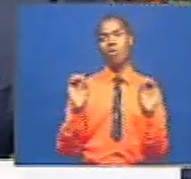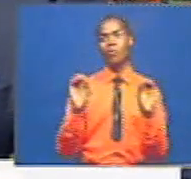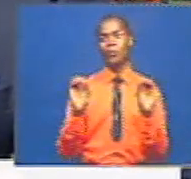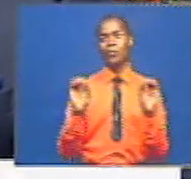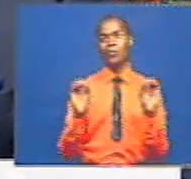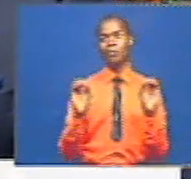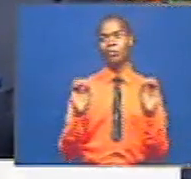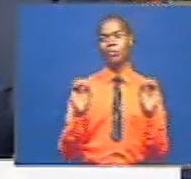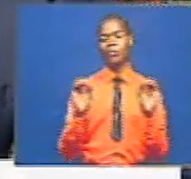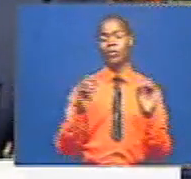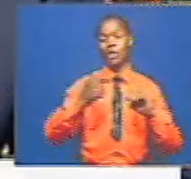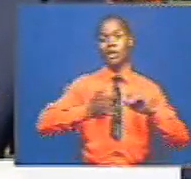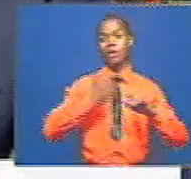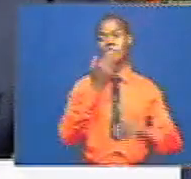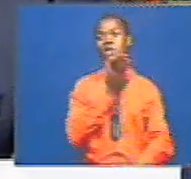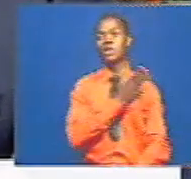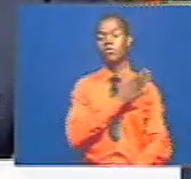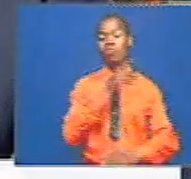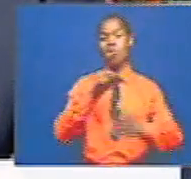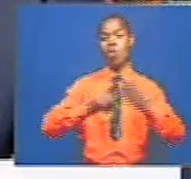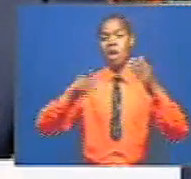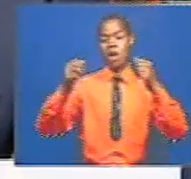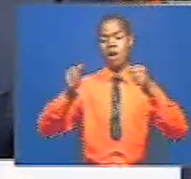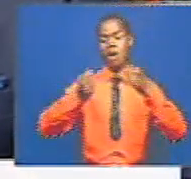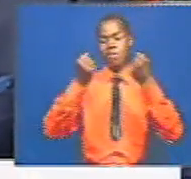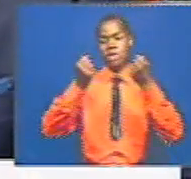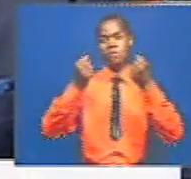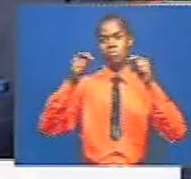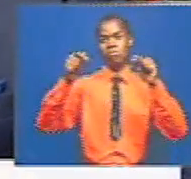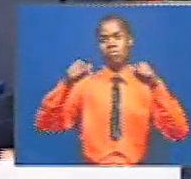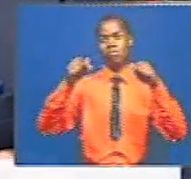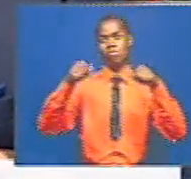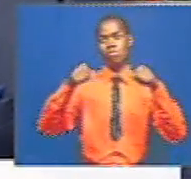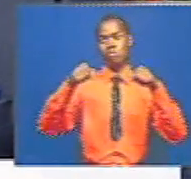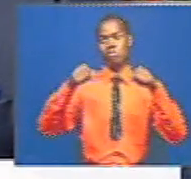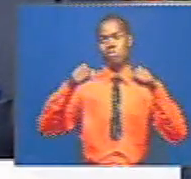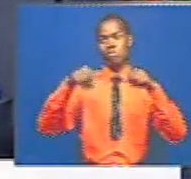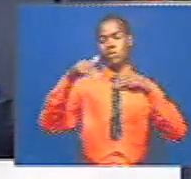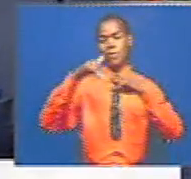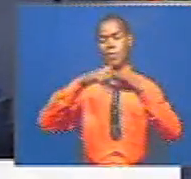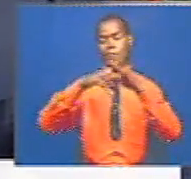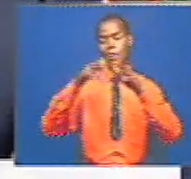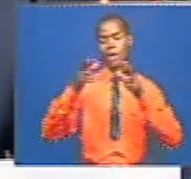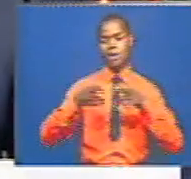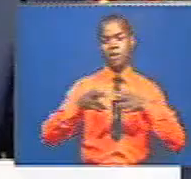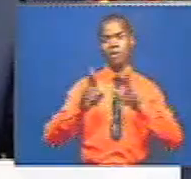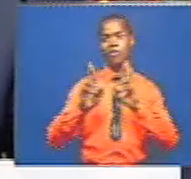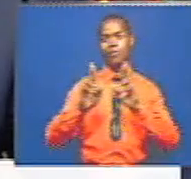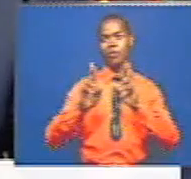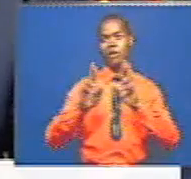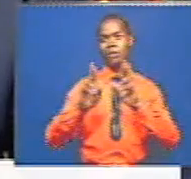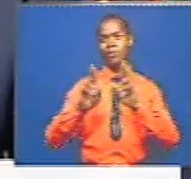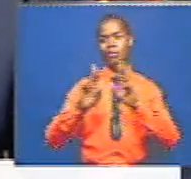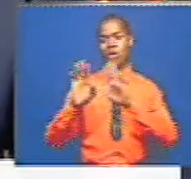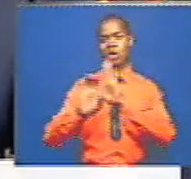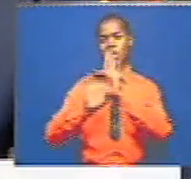I am disturbed by what is happening currently in our rivers. Take, for example,